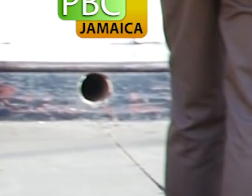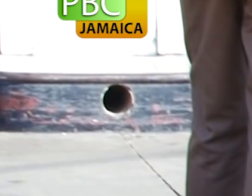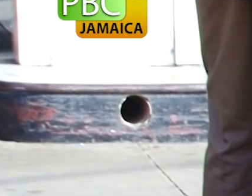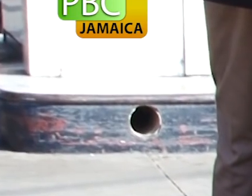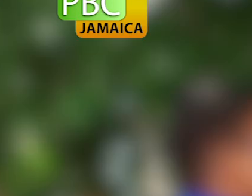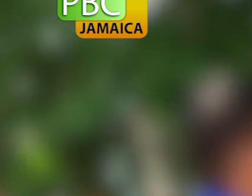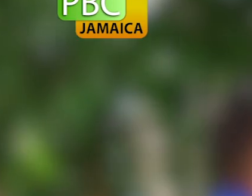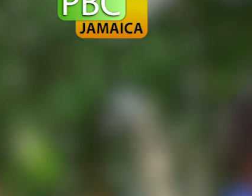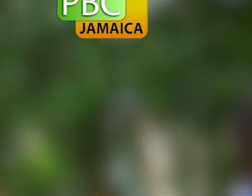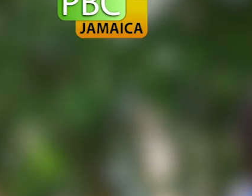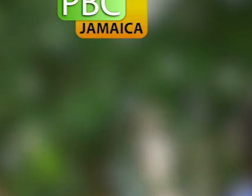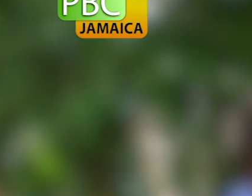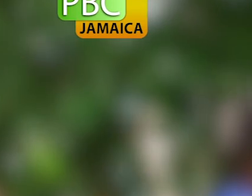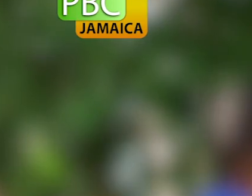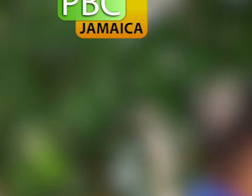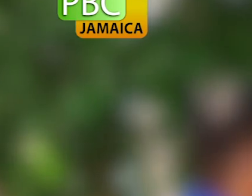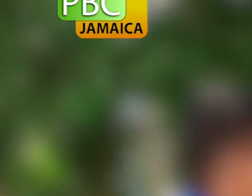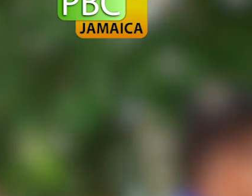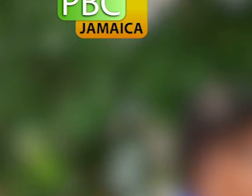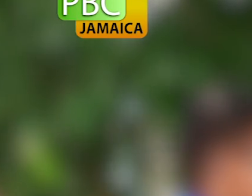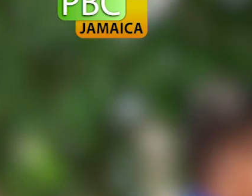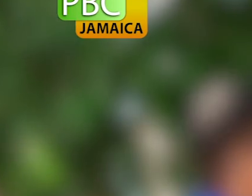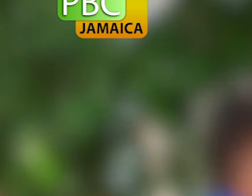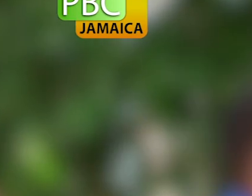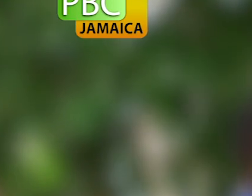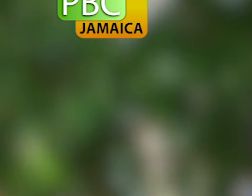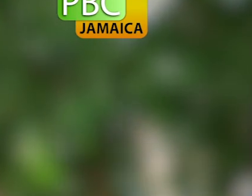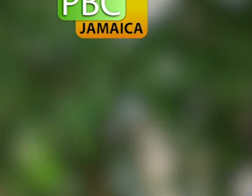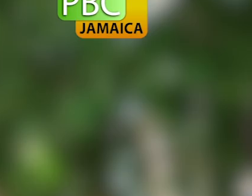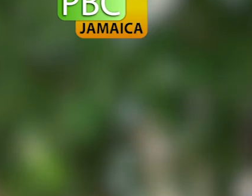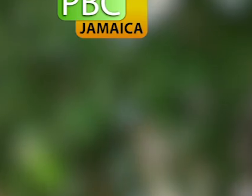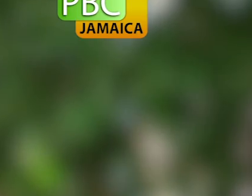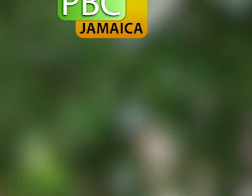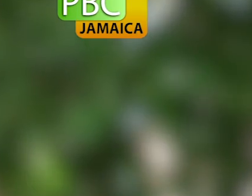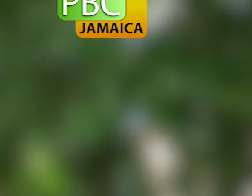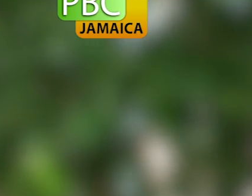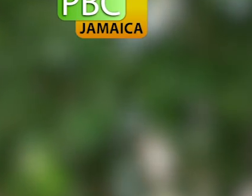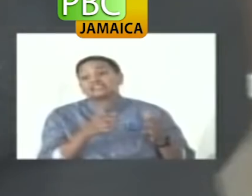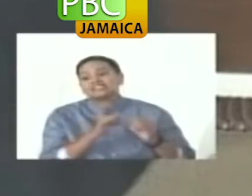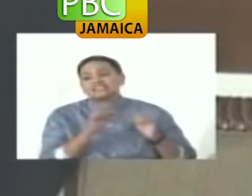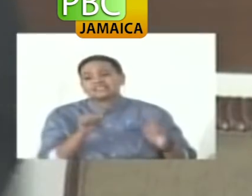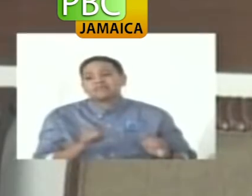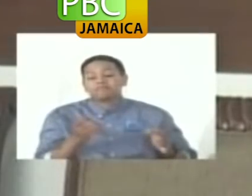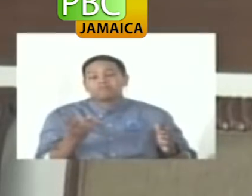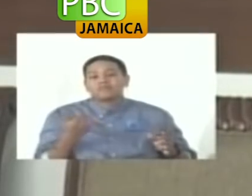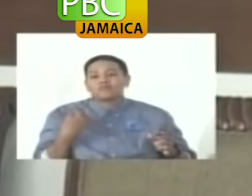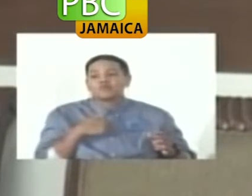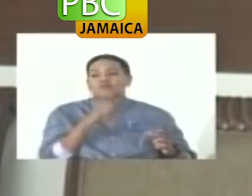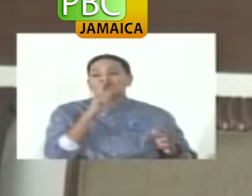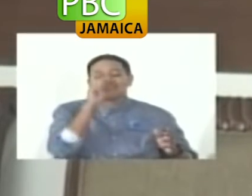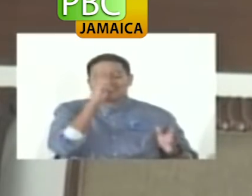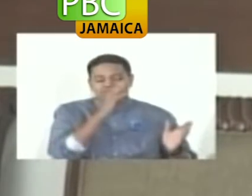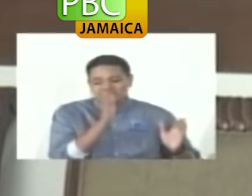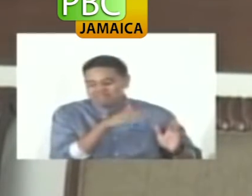areas. He also expressed concern about the possibility of a return to the shift system. We've been moving away from the